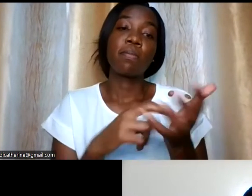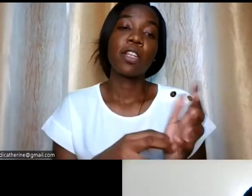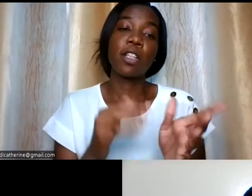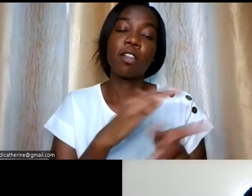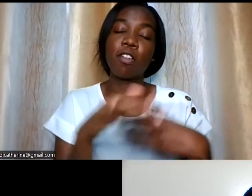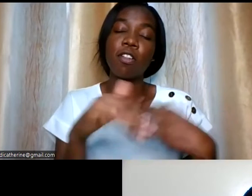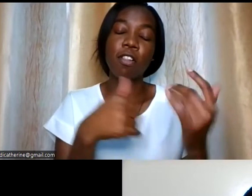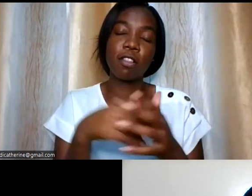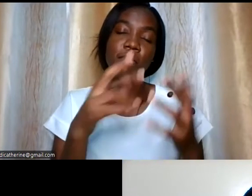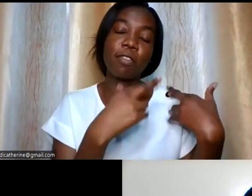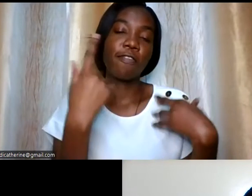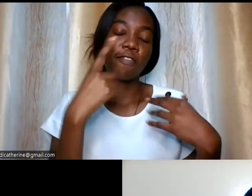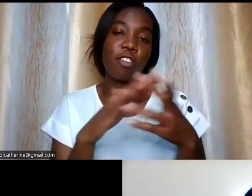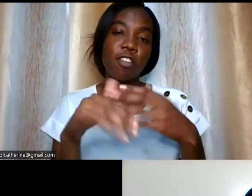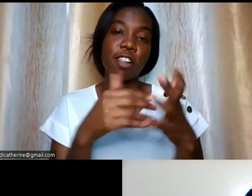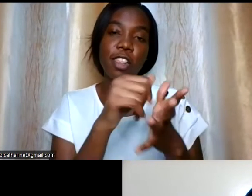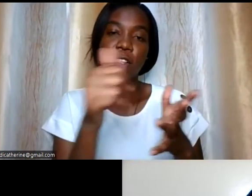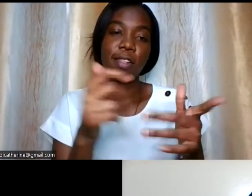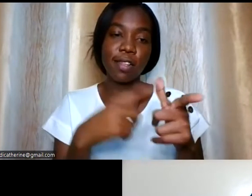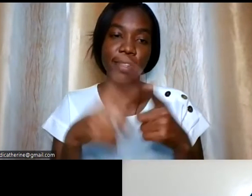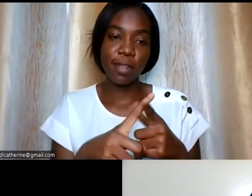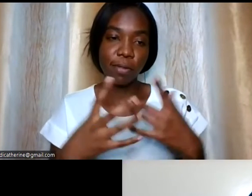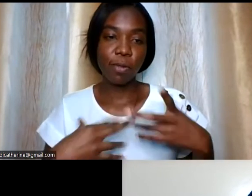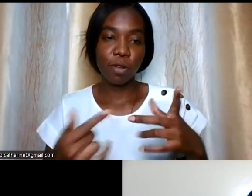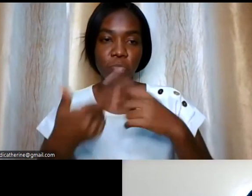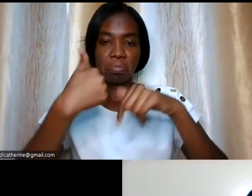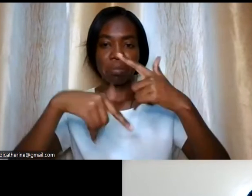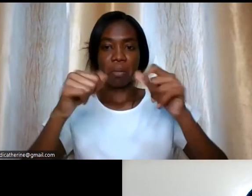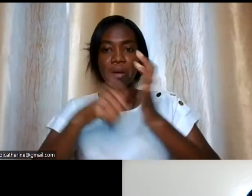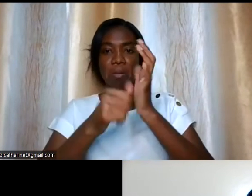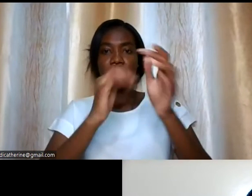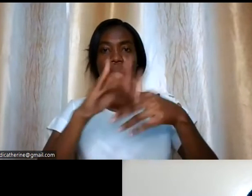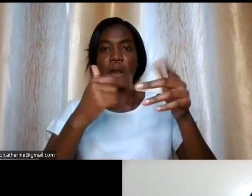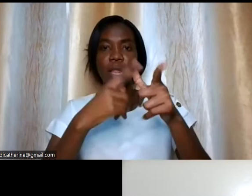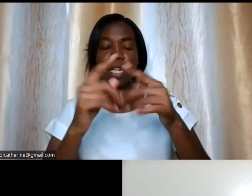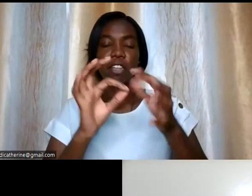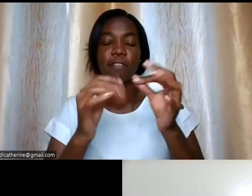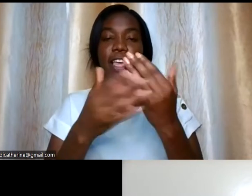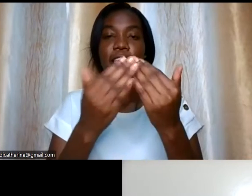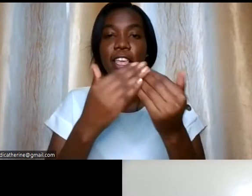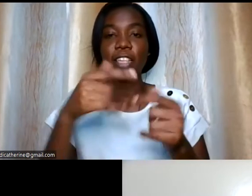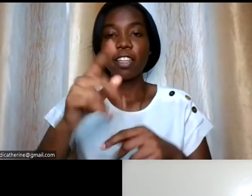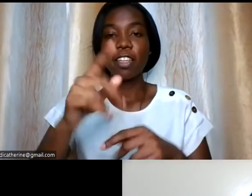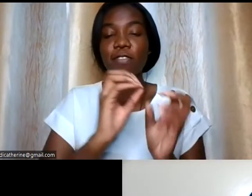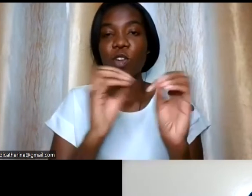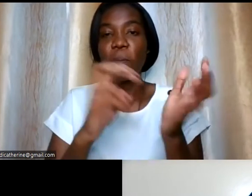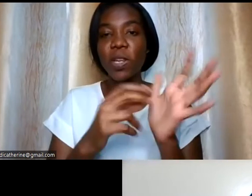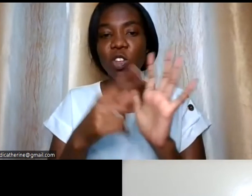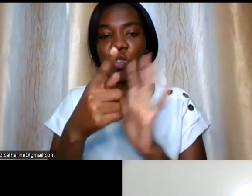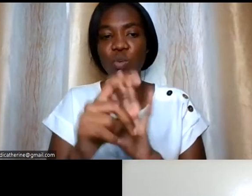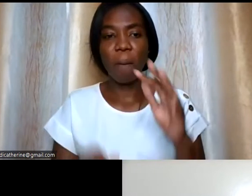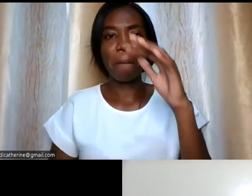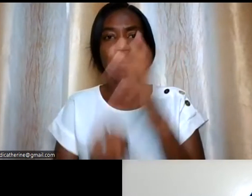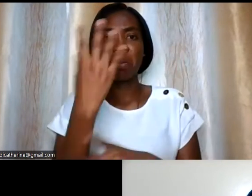other, and everybody comes to you with all their problems. And if you don't take care of yourself, then it means you'll be projecting all of your